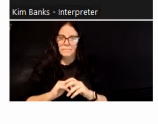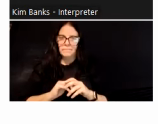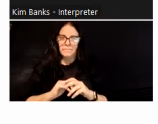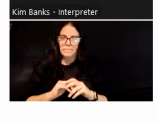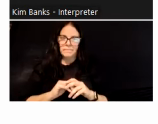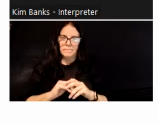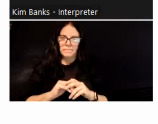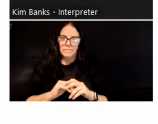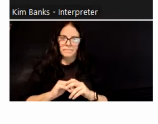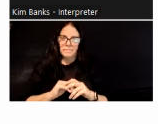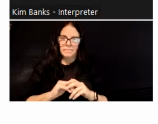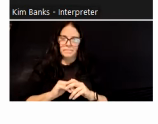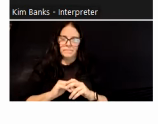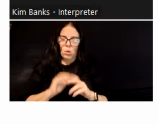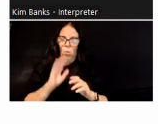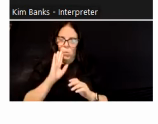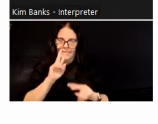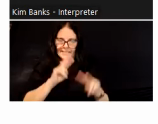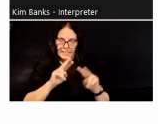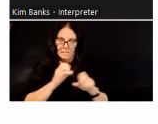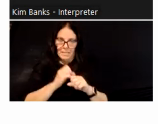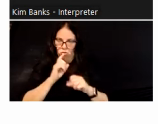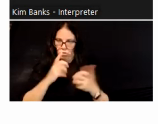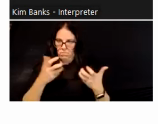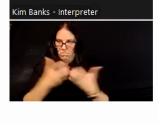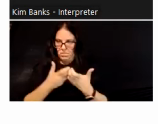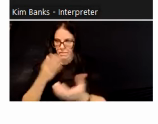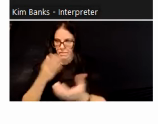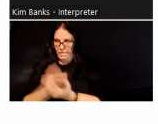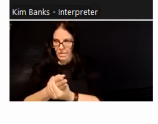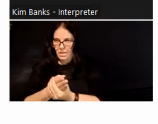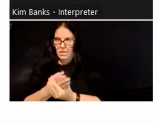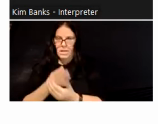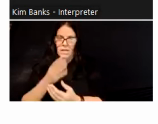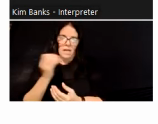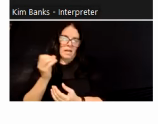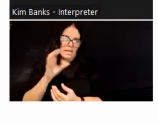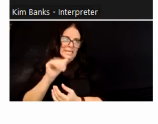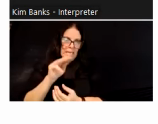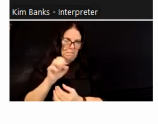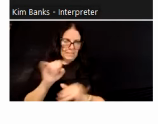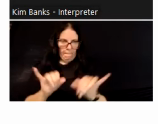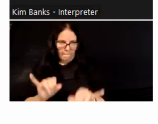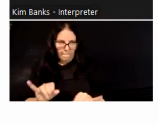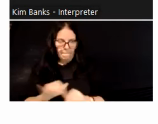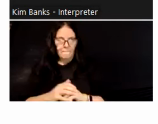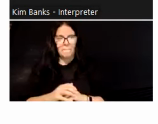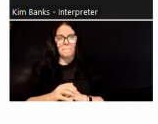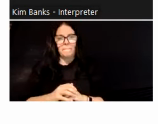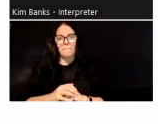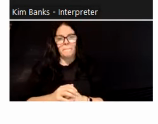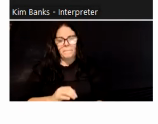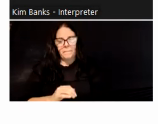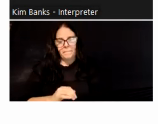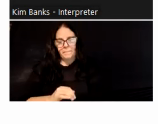for exact consistency between what's in the file and what's in CAMS. And that,